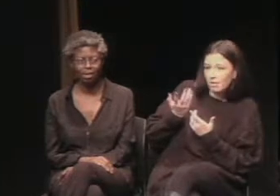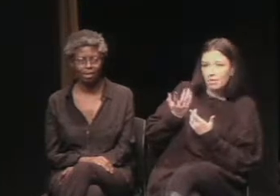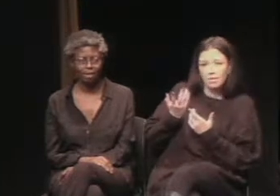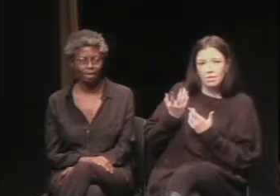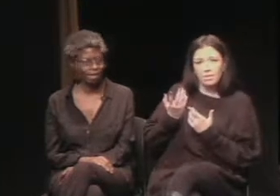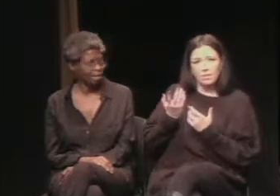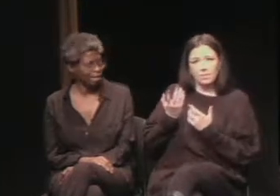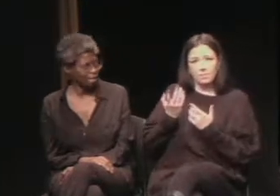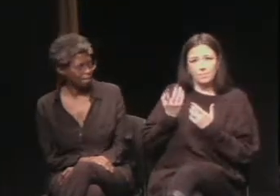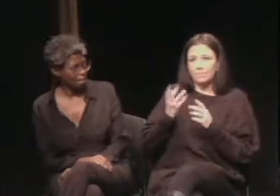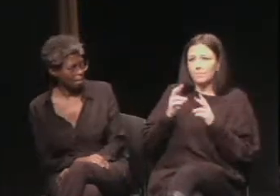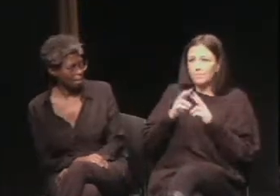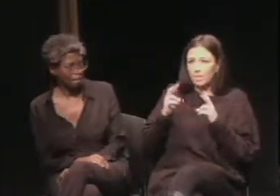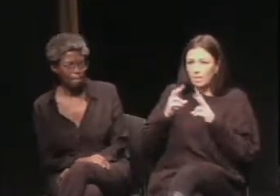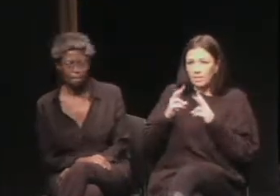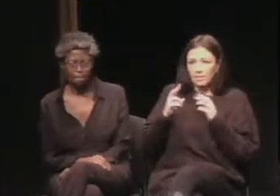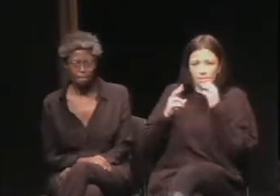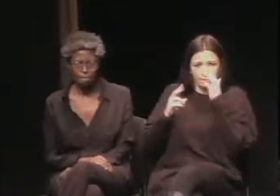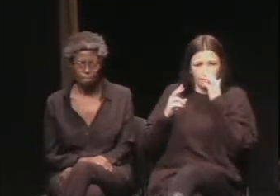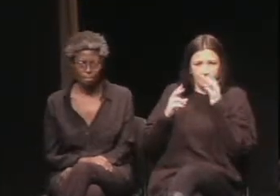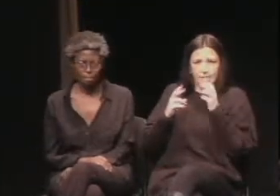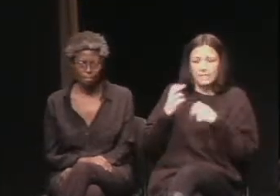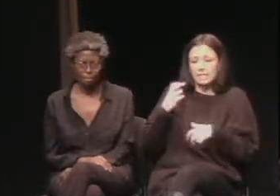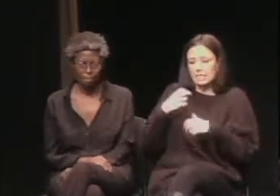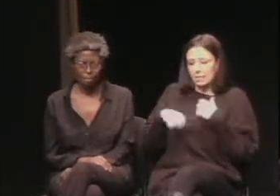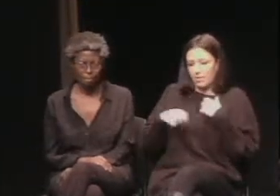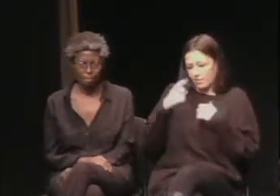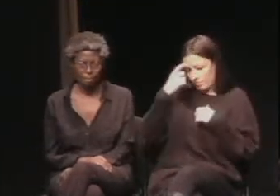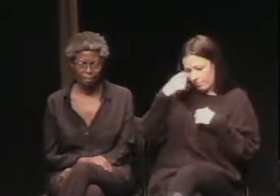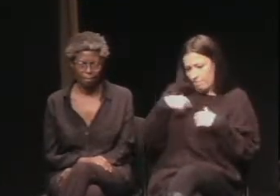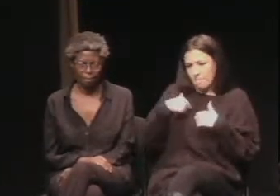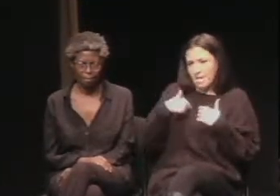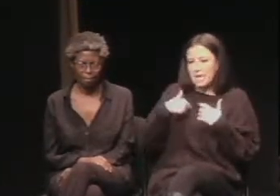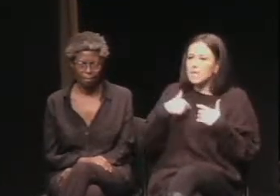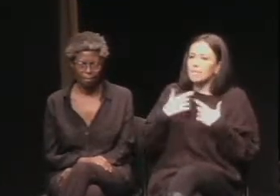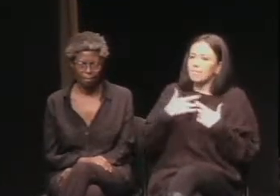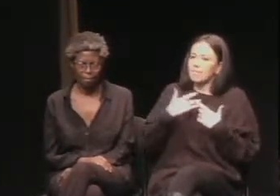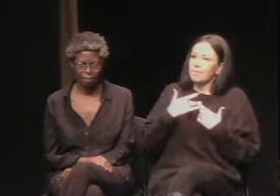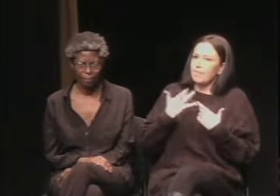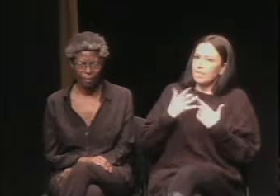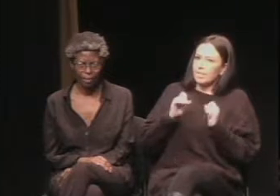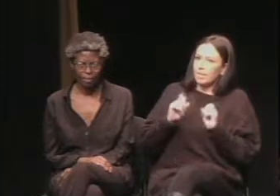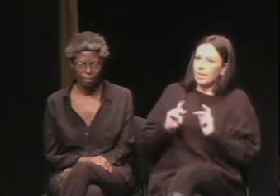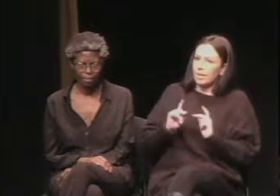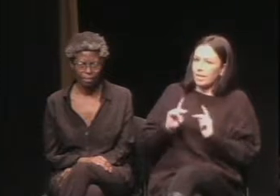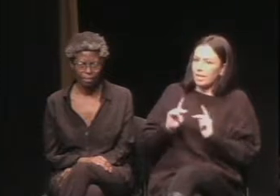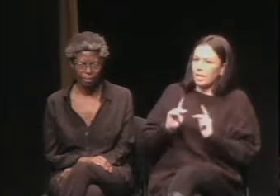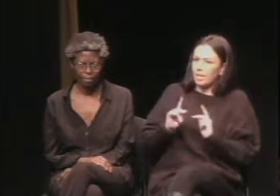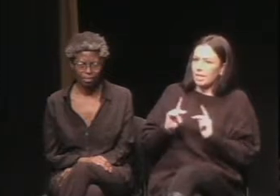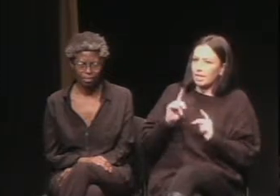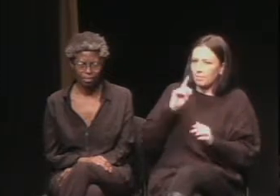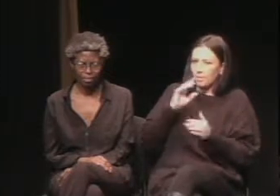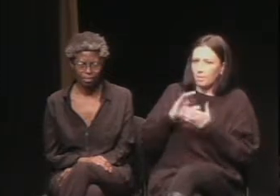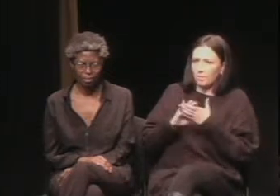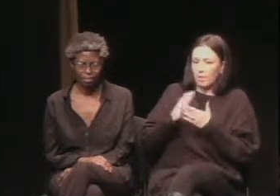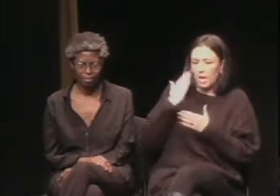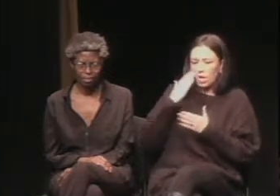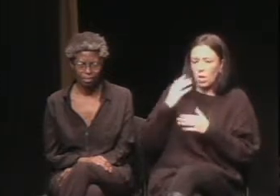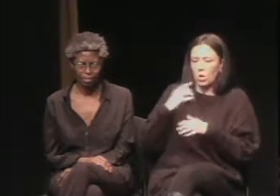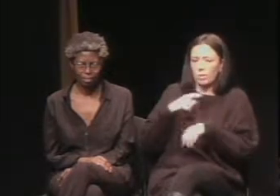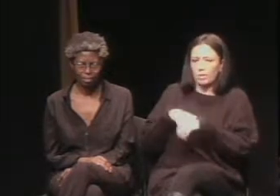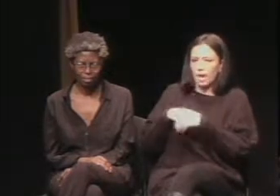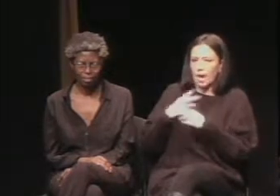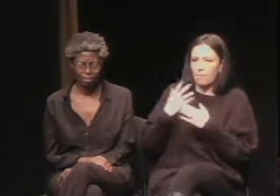Yeah. I'm gonna tell you. Very, very difficult for me to reconcile. And believe me, I know your time is short,